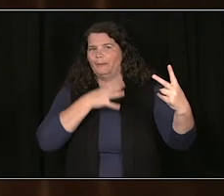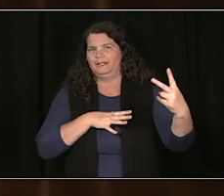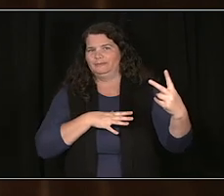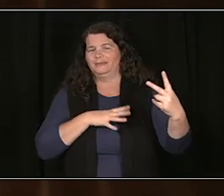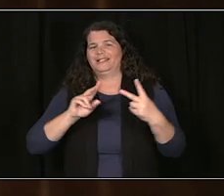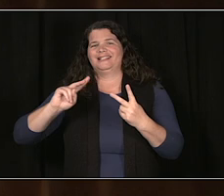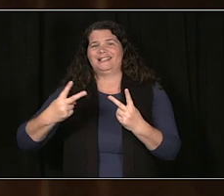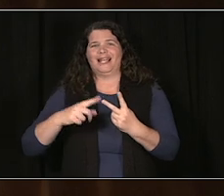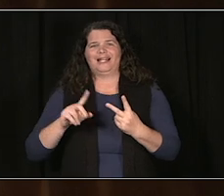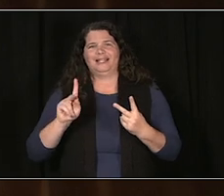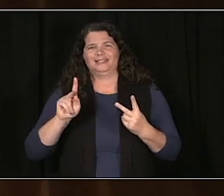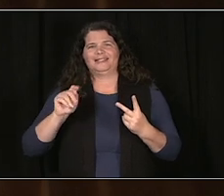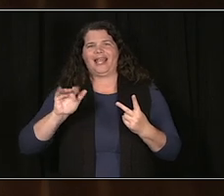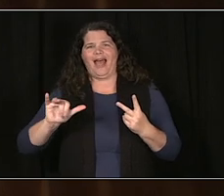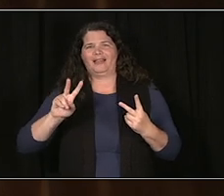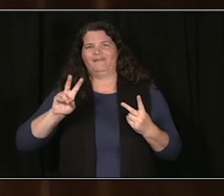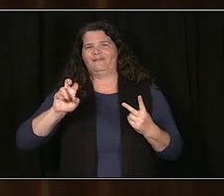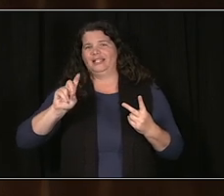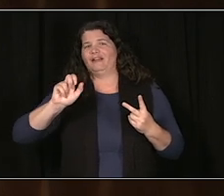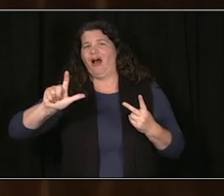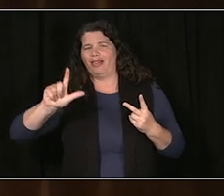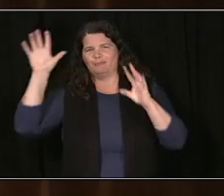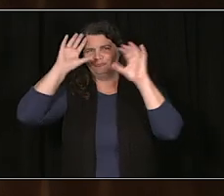Vidal, appointed by President Biden last year.